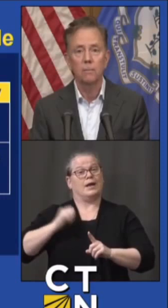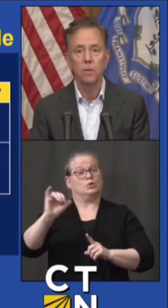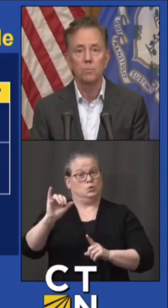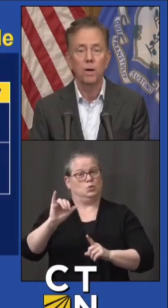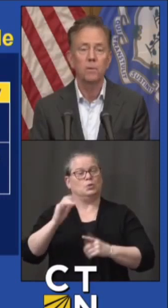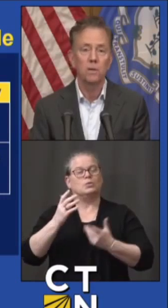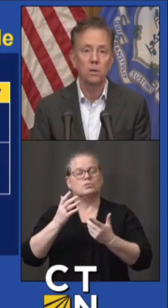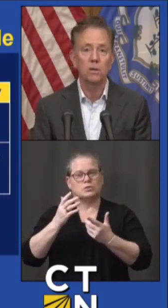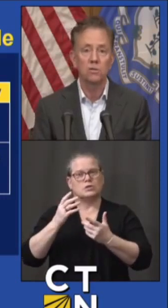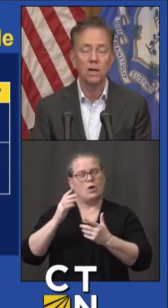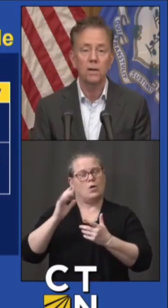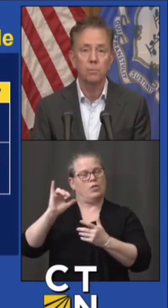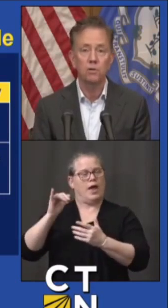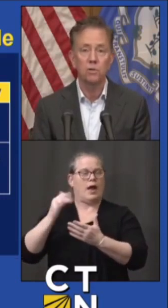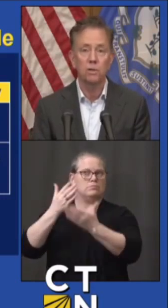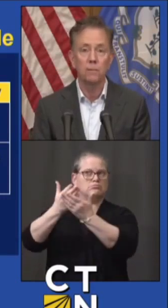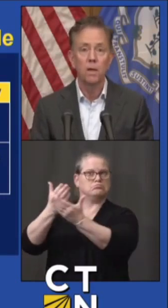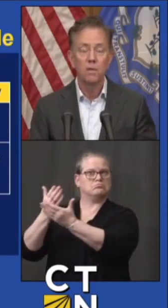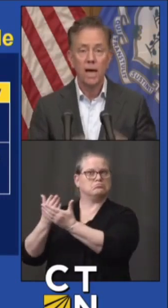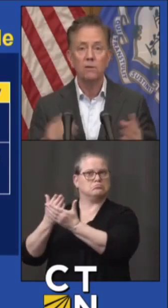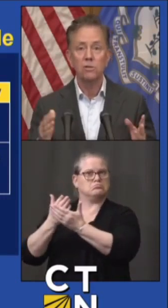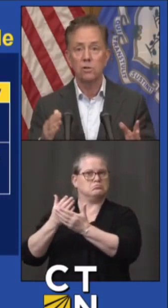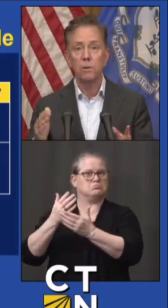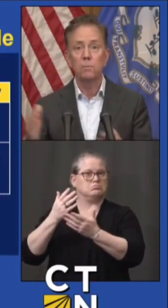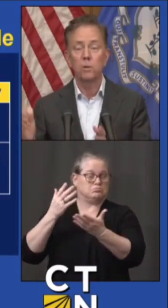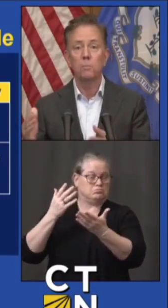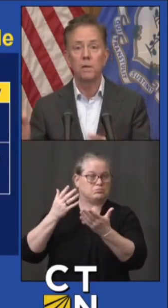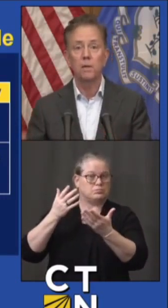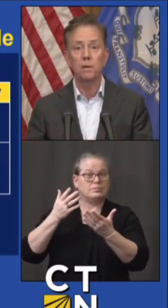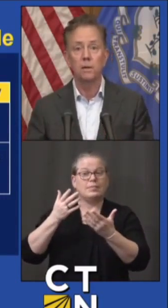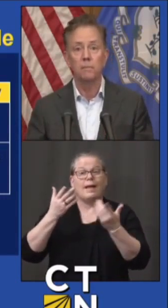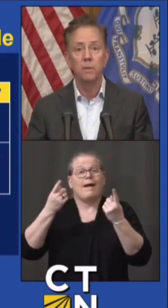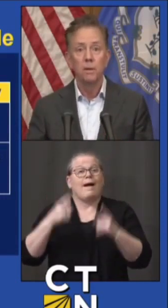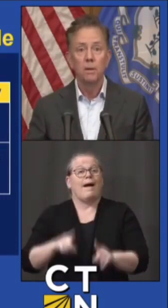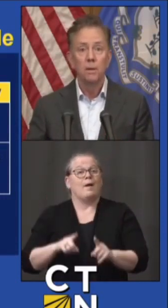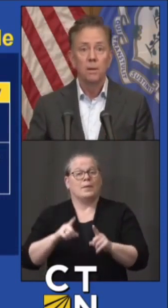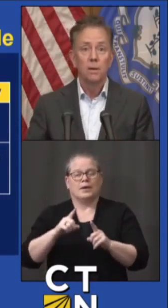And you probably know that the second person, thousands of people are being